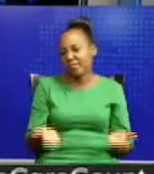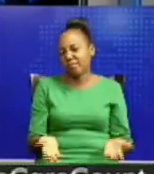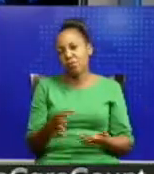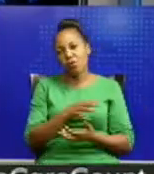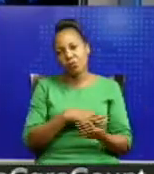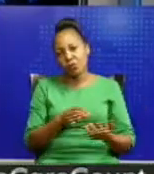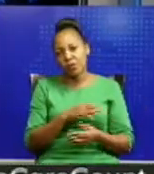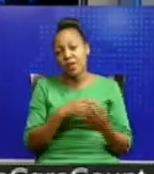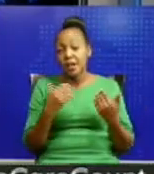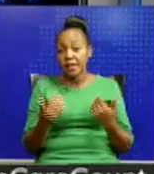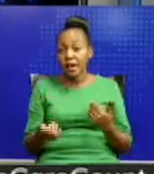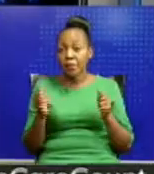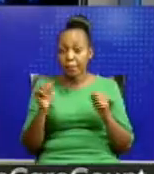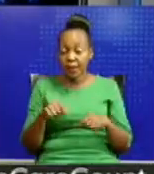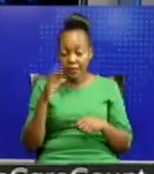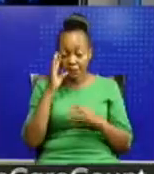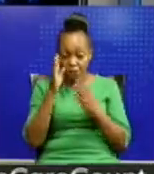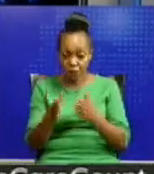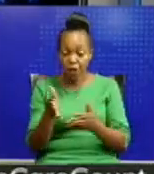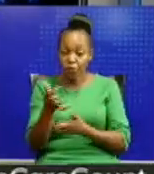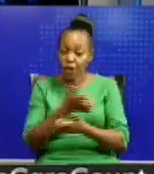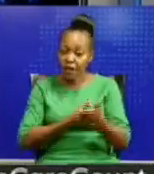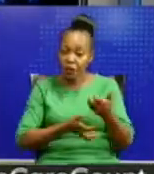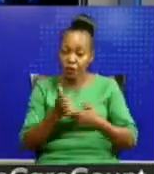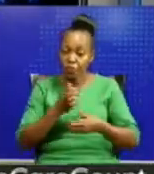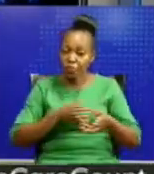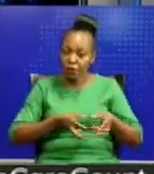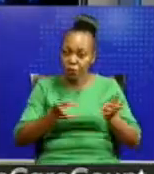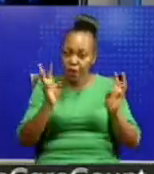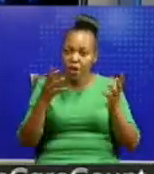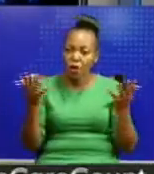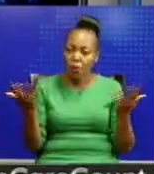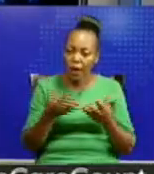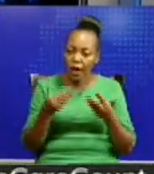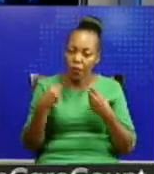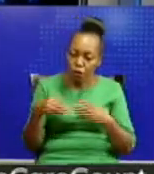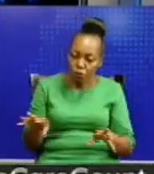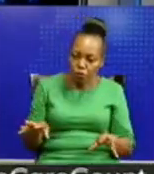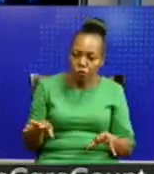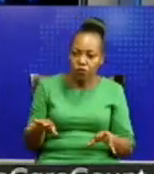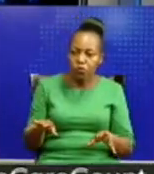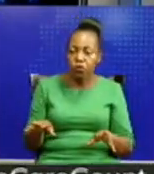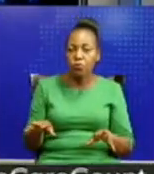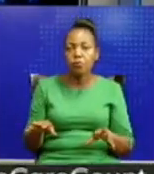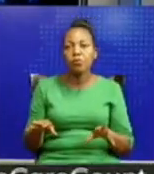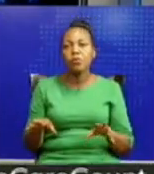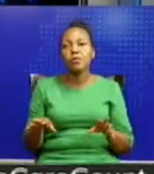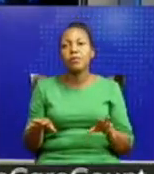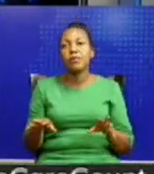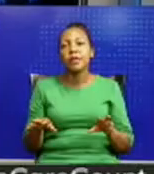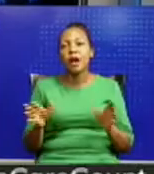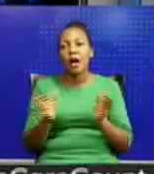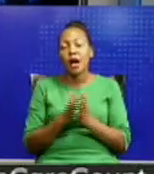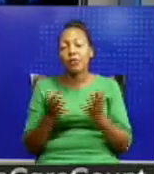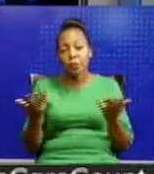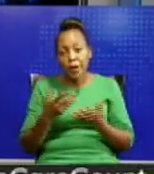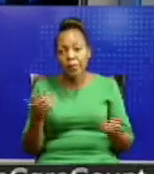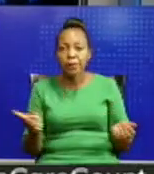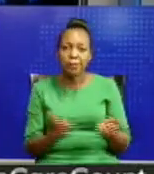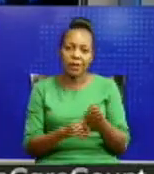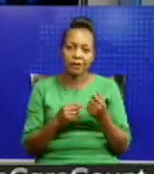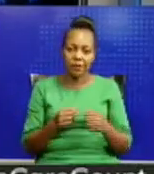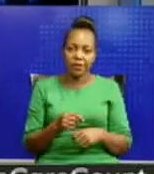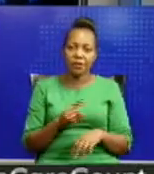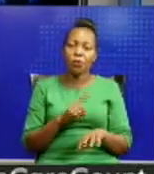So we need to look at it from an economics perspective, where we lose amount of money by not doing it